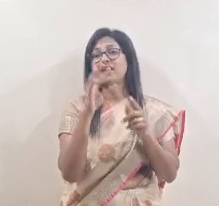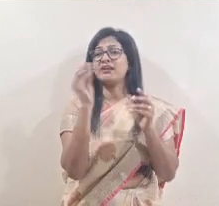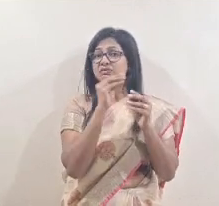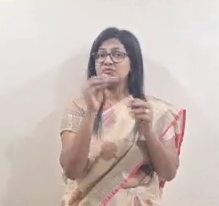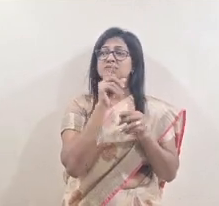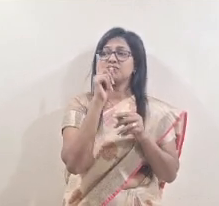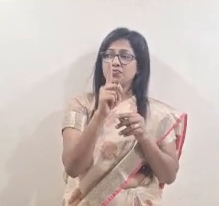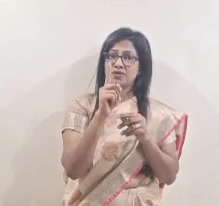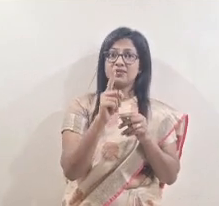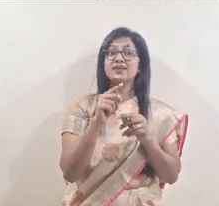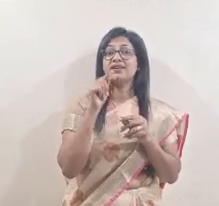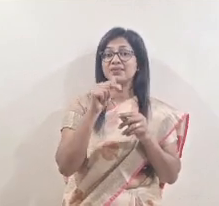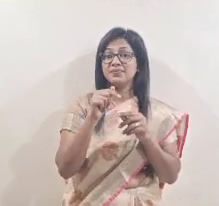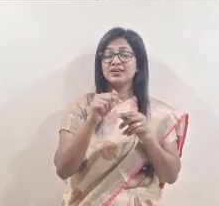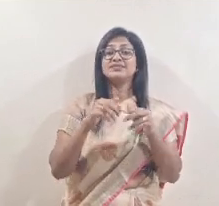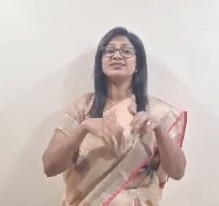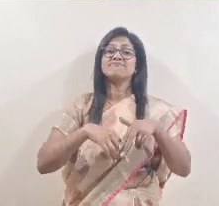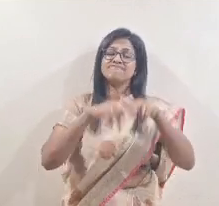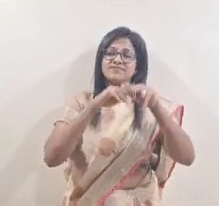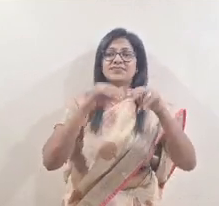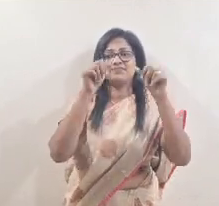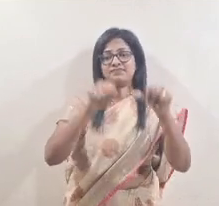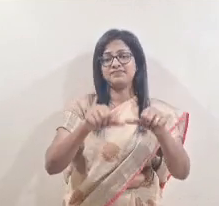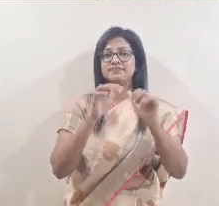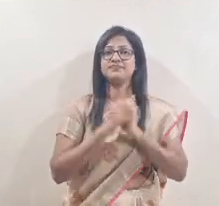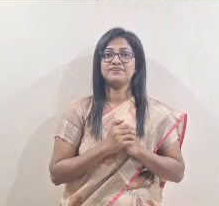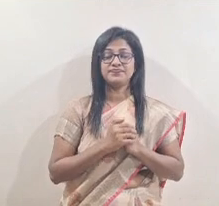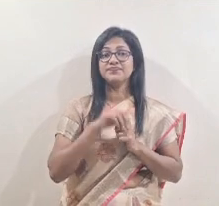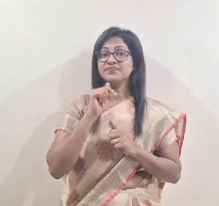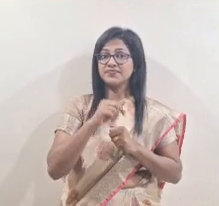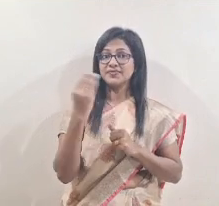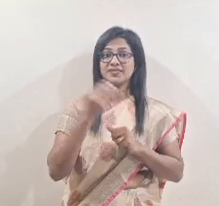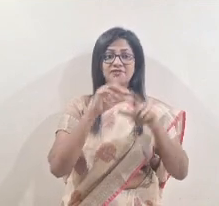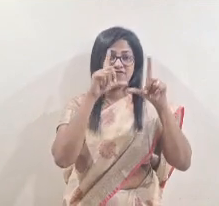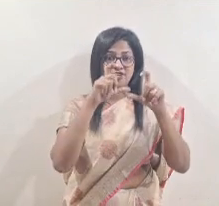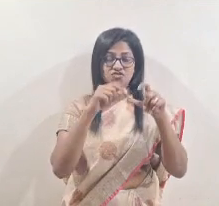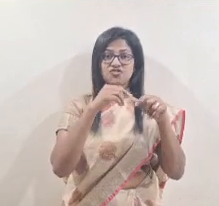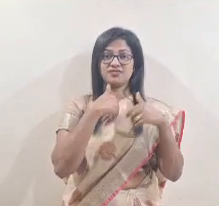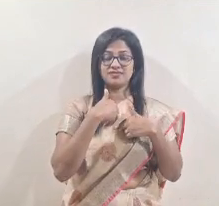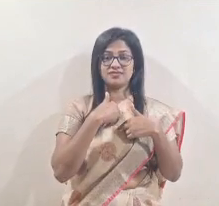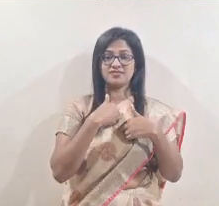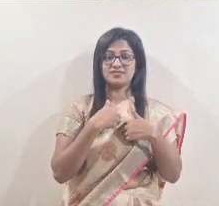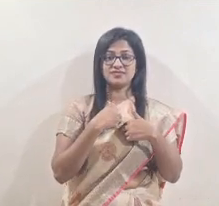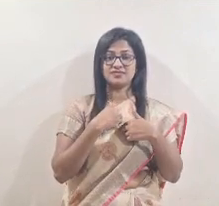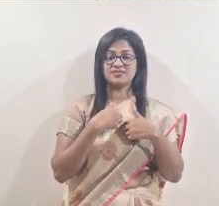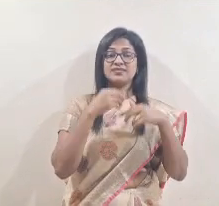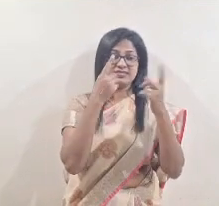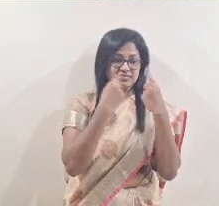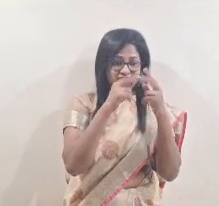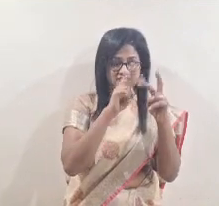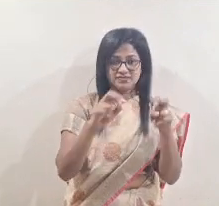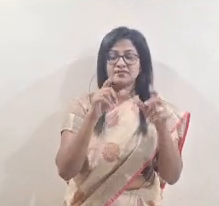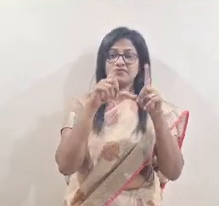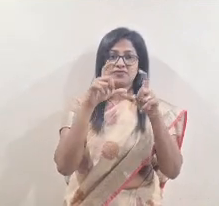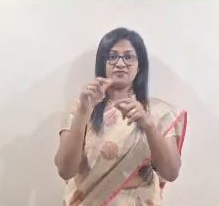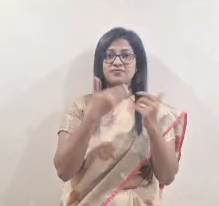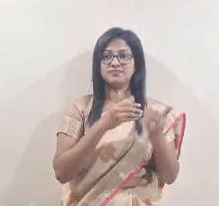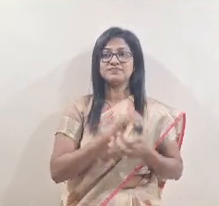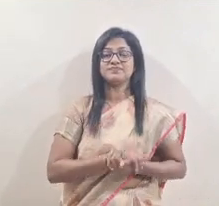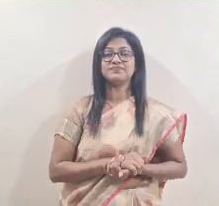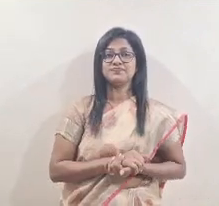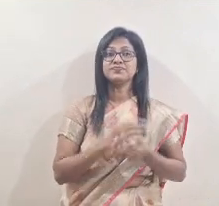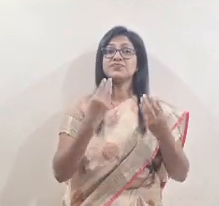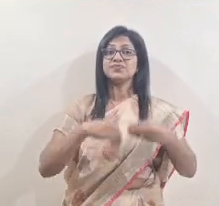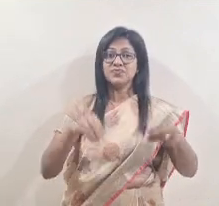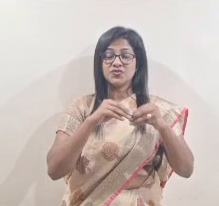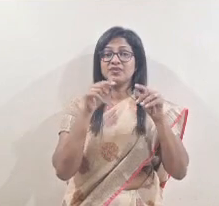1, the reliable the results is. And these are some of the pictures that I have taken while surveying. And